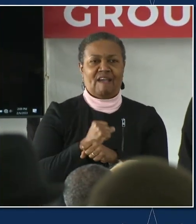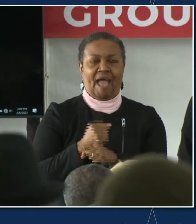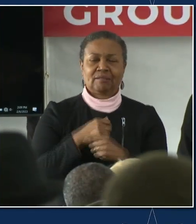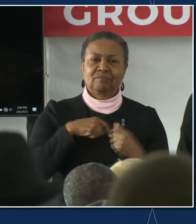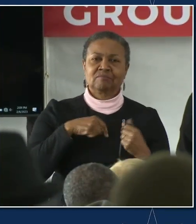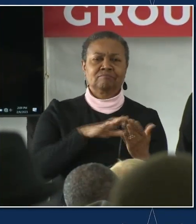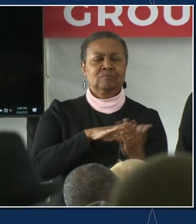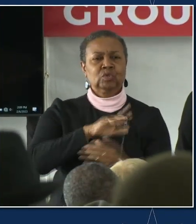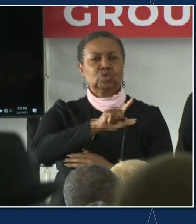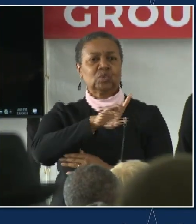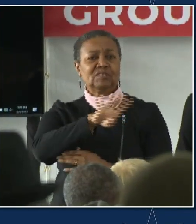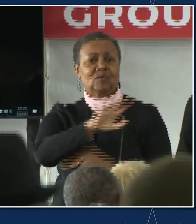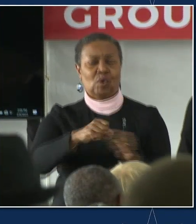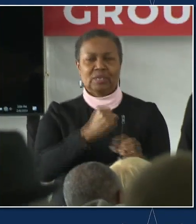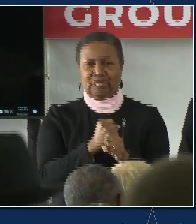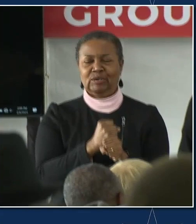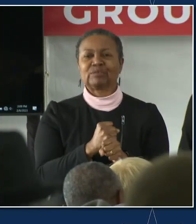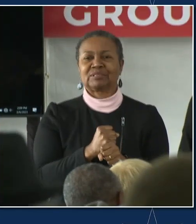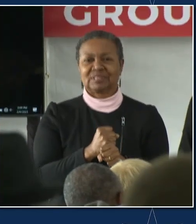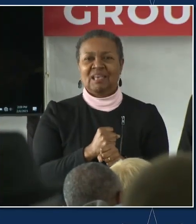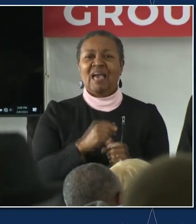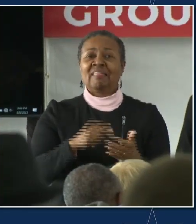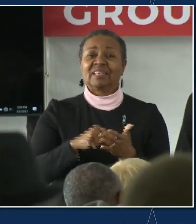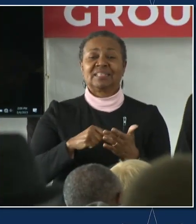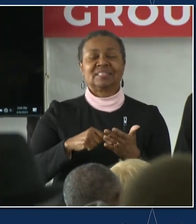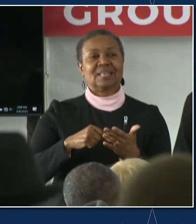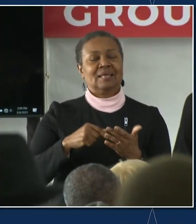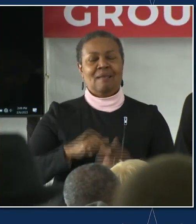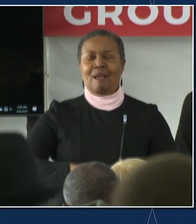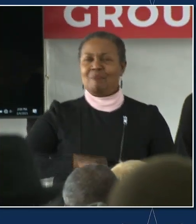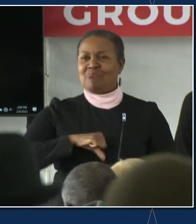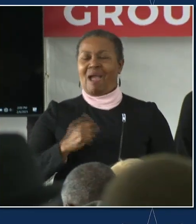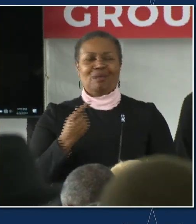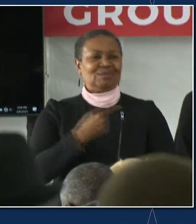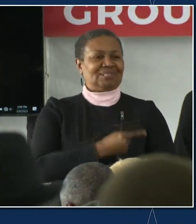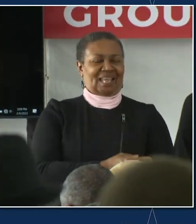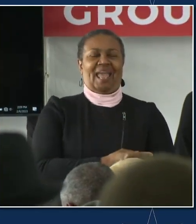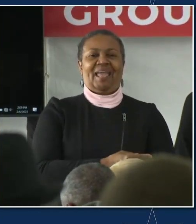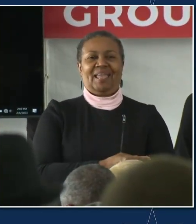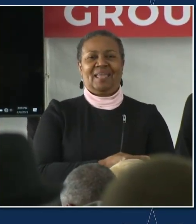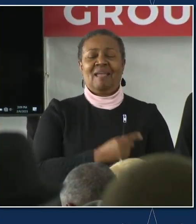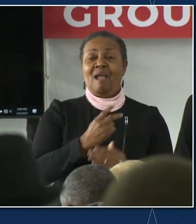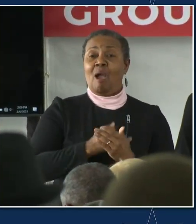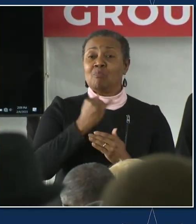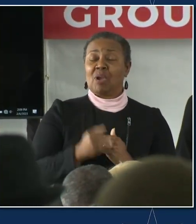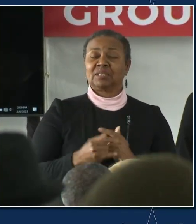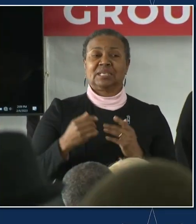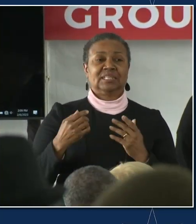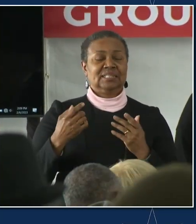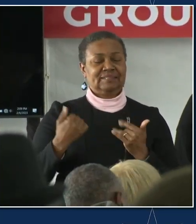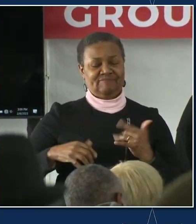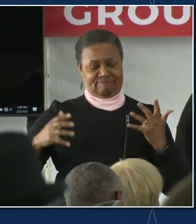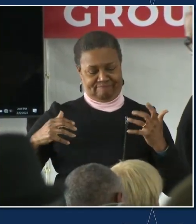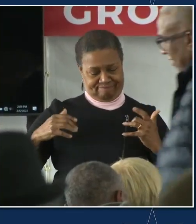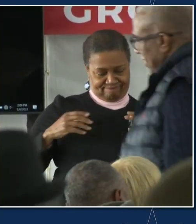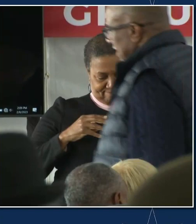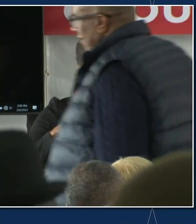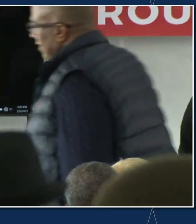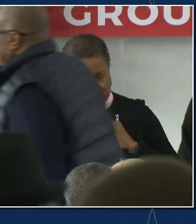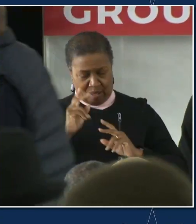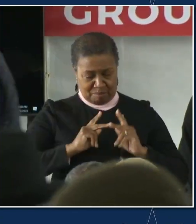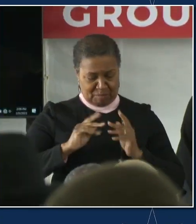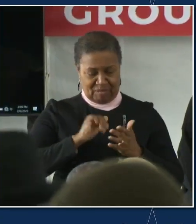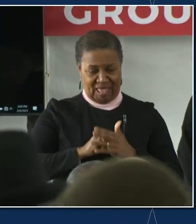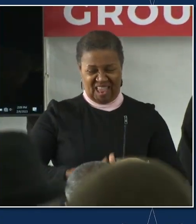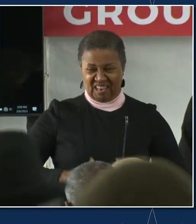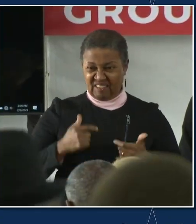for 24 years. This is a proud day. This is a project that has been put together by people